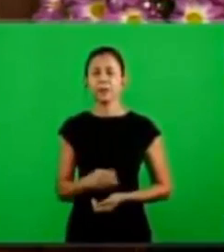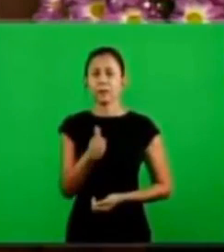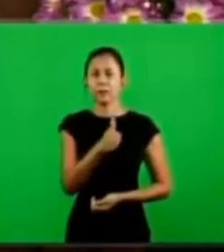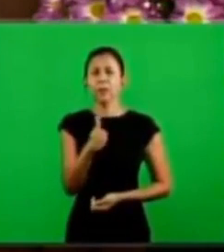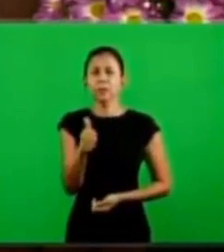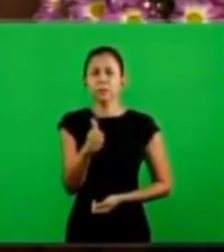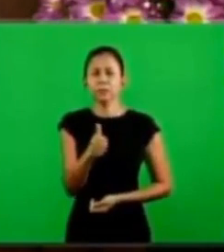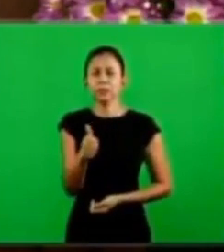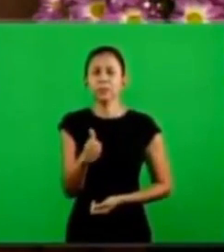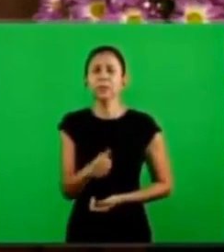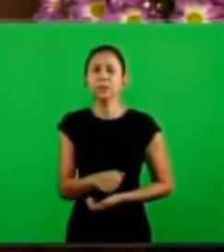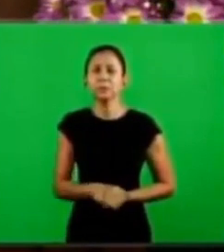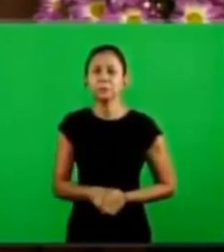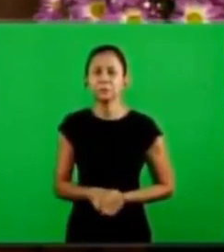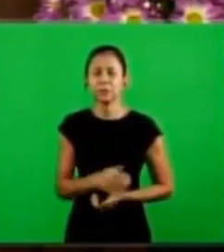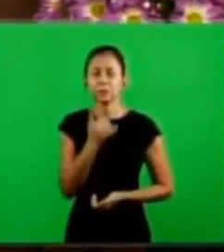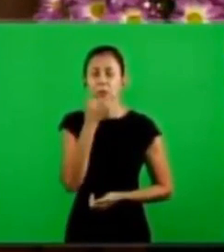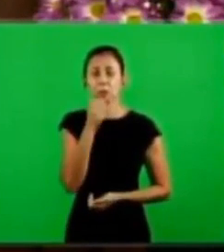forward.